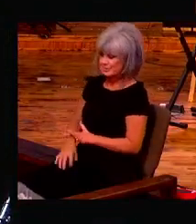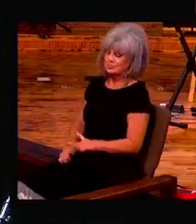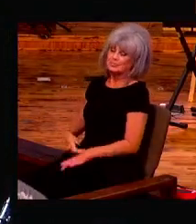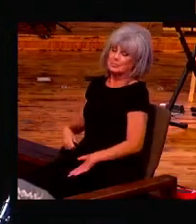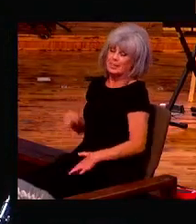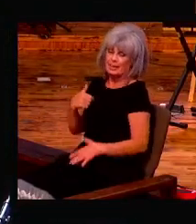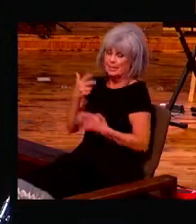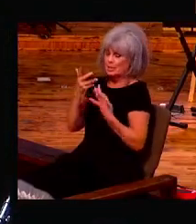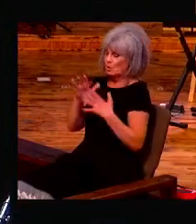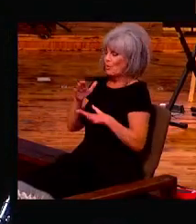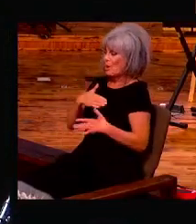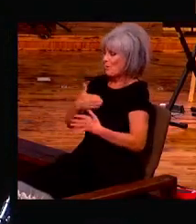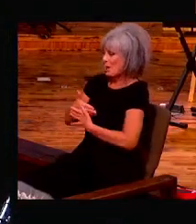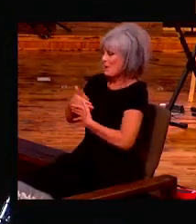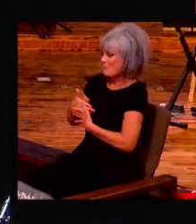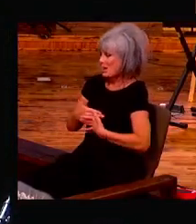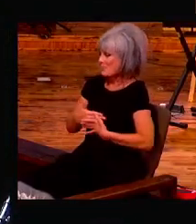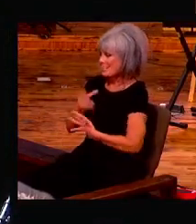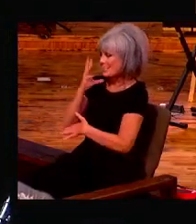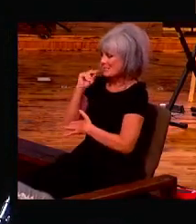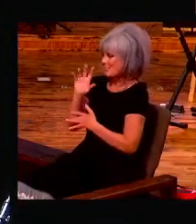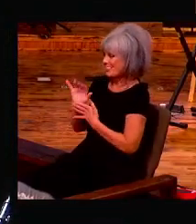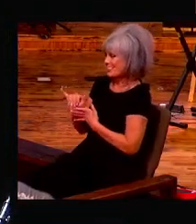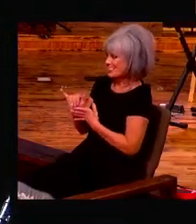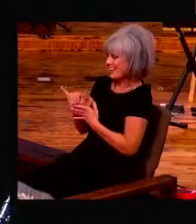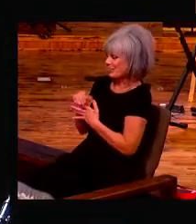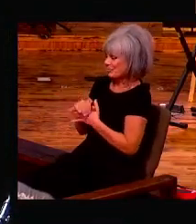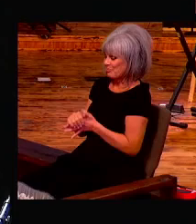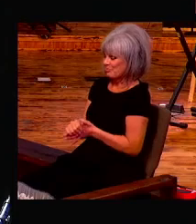my baby girl to experience that just coming out of the